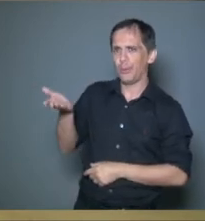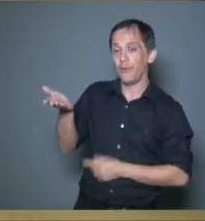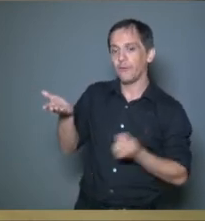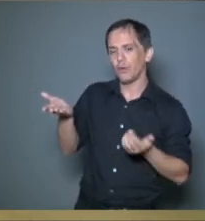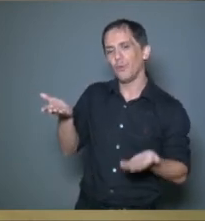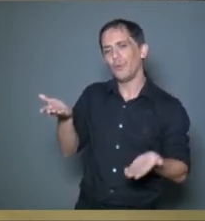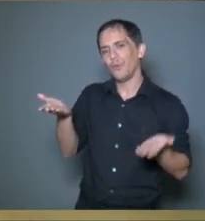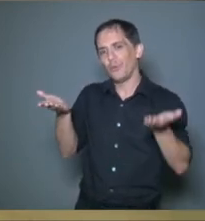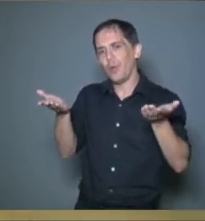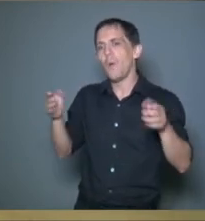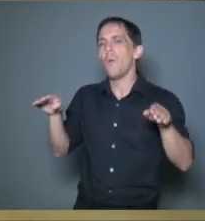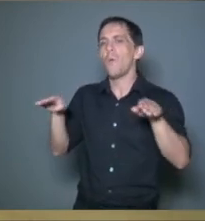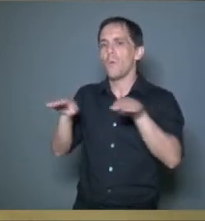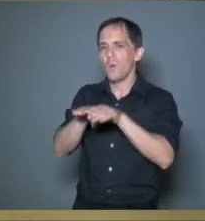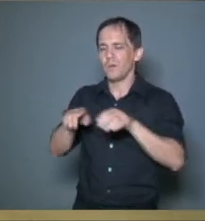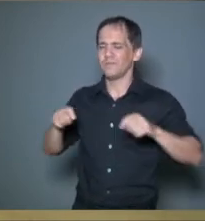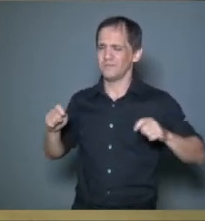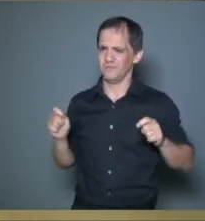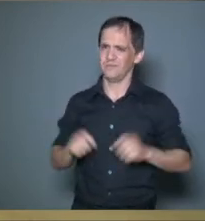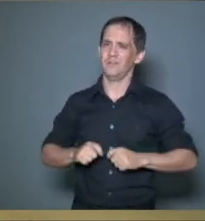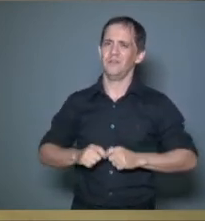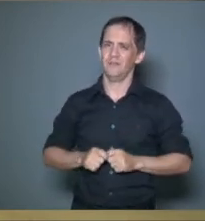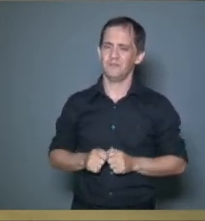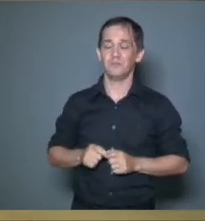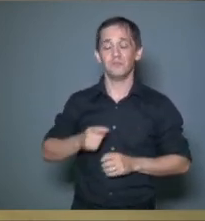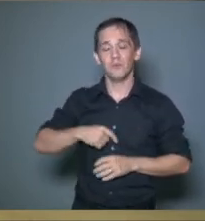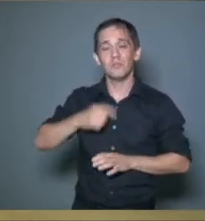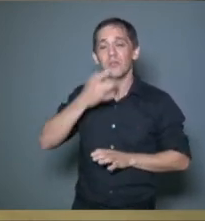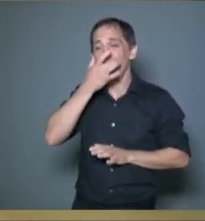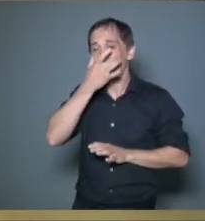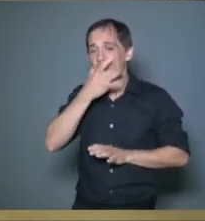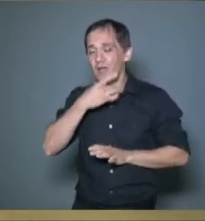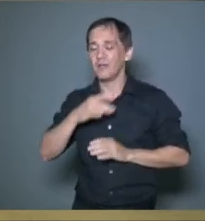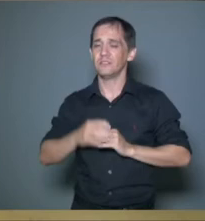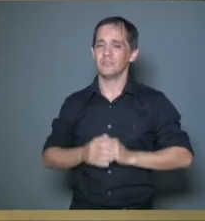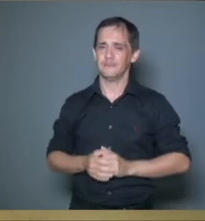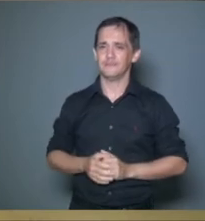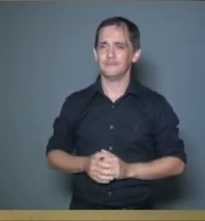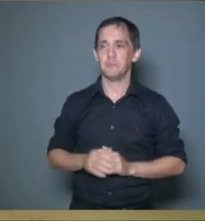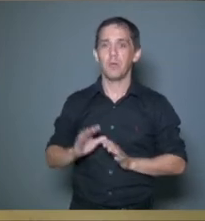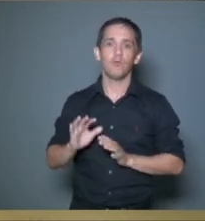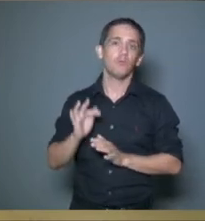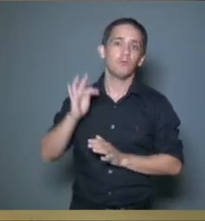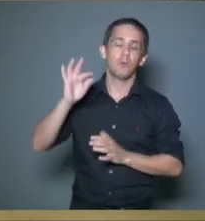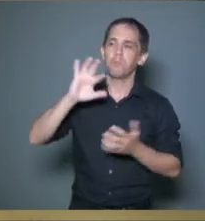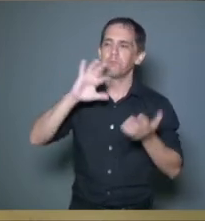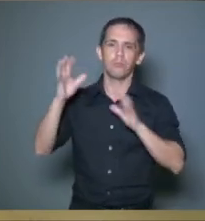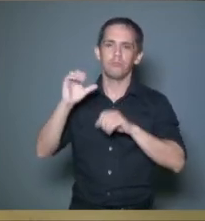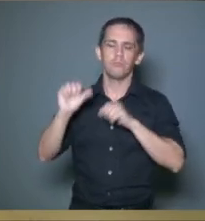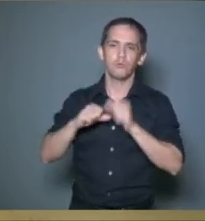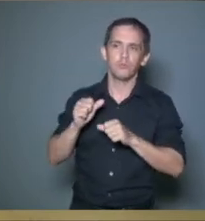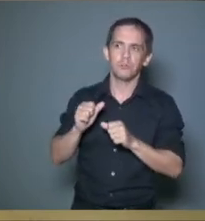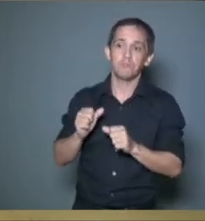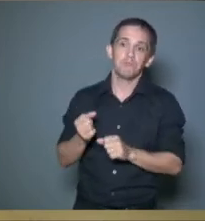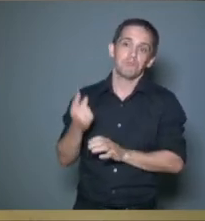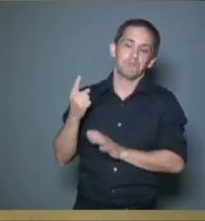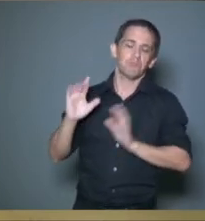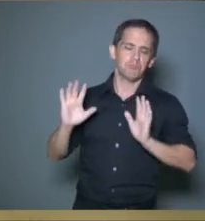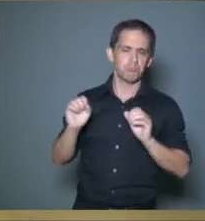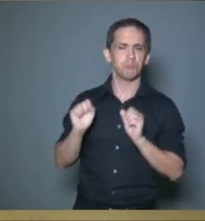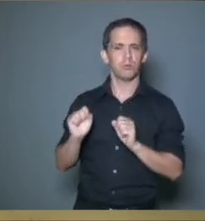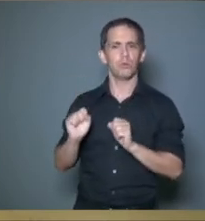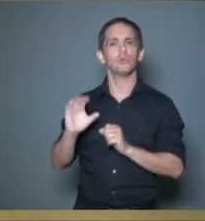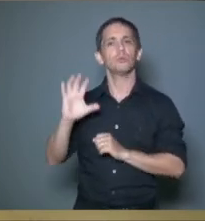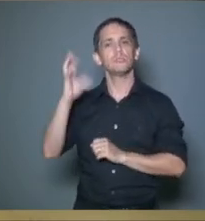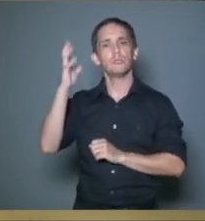in prices and still have good margins. This is our estimate. Of course, things might change over the way,